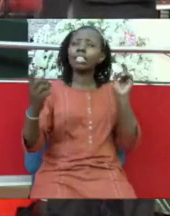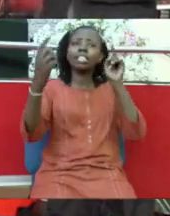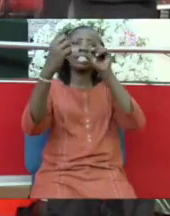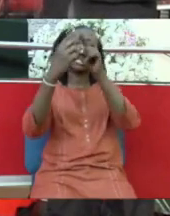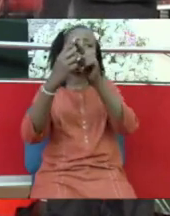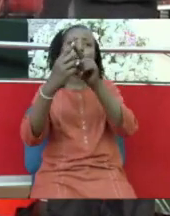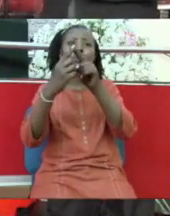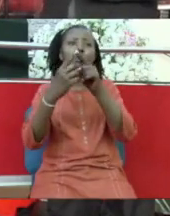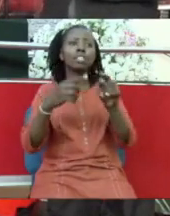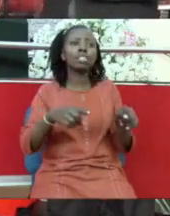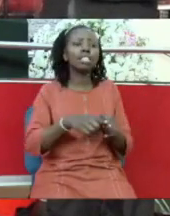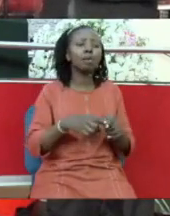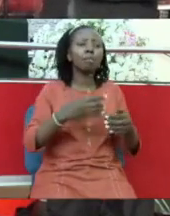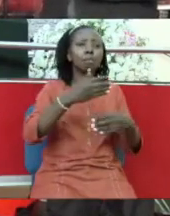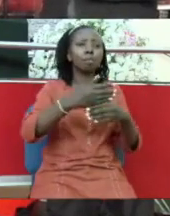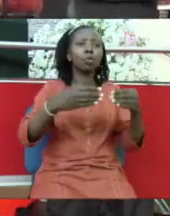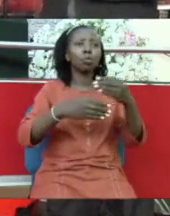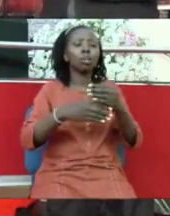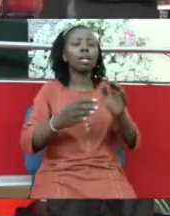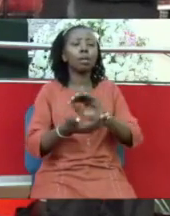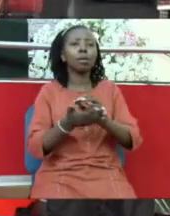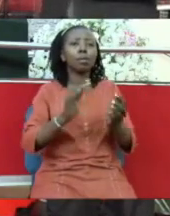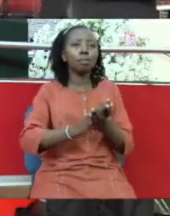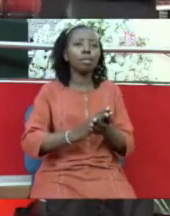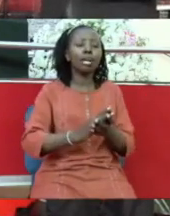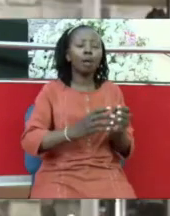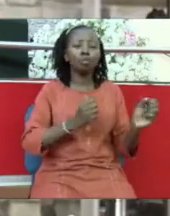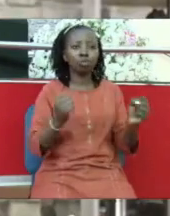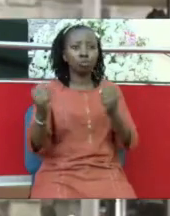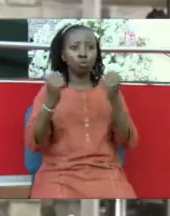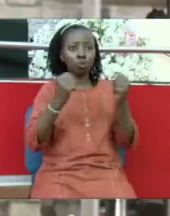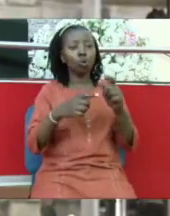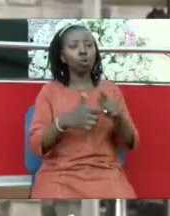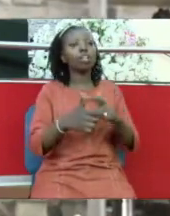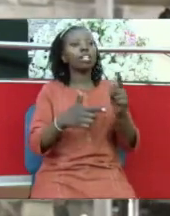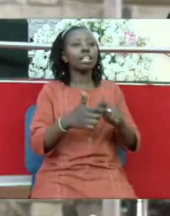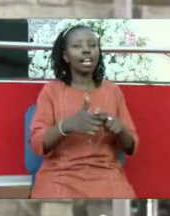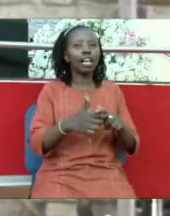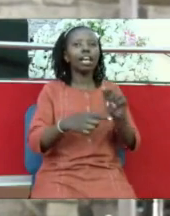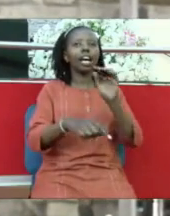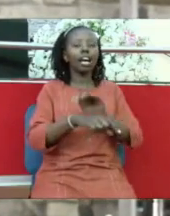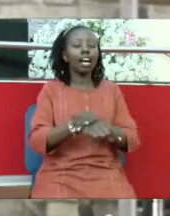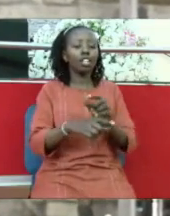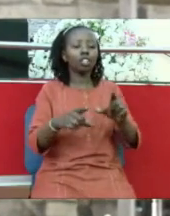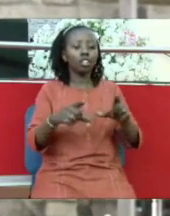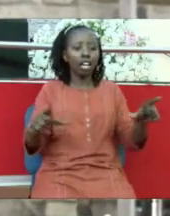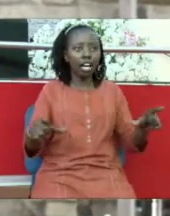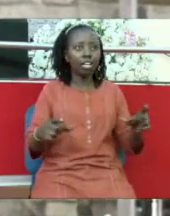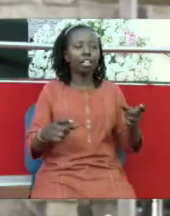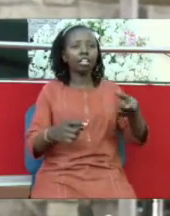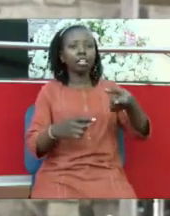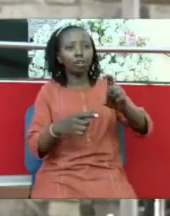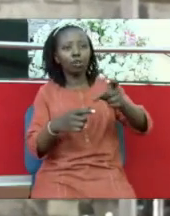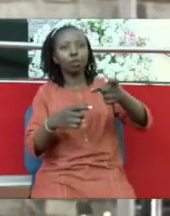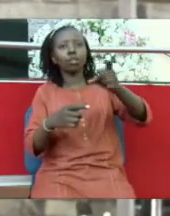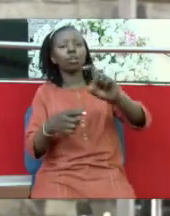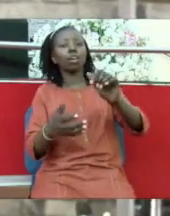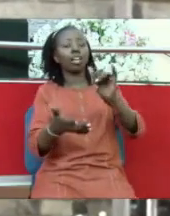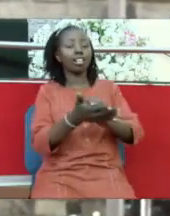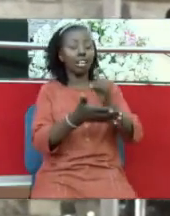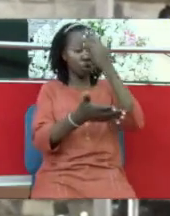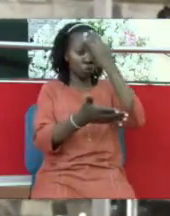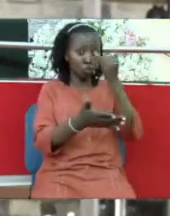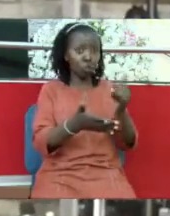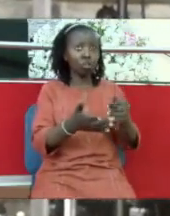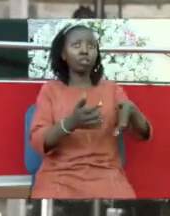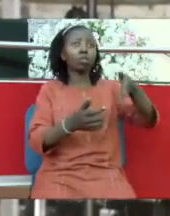then I'll continue giving it bit by bit. And that's what God is doing to you and me.